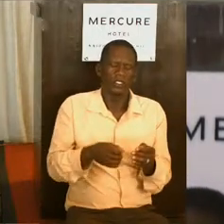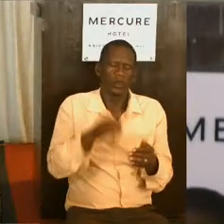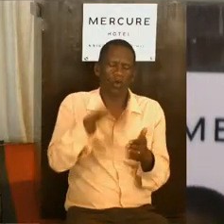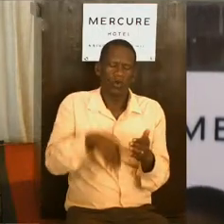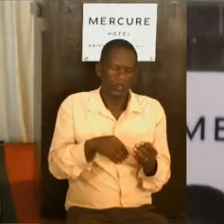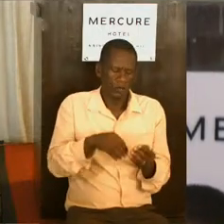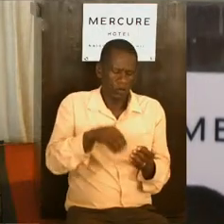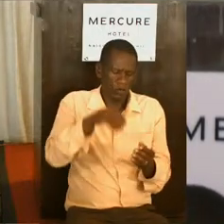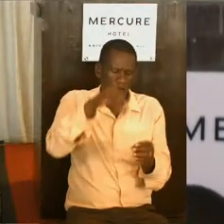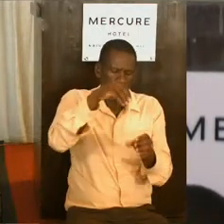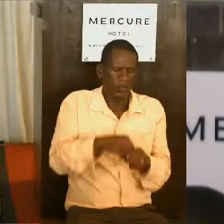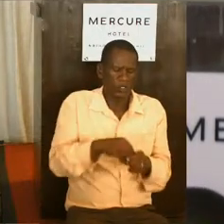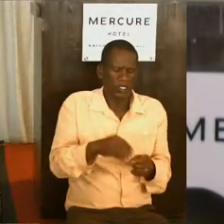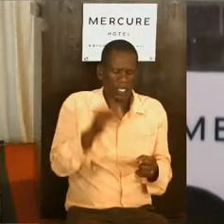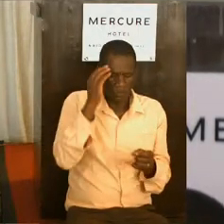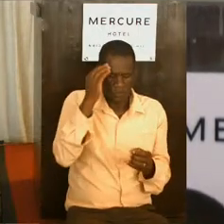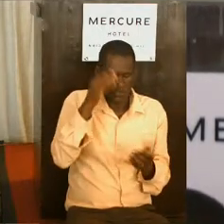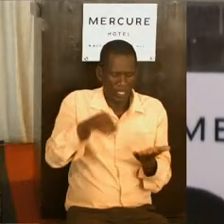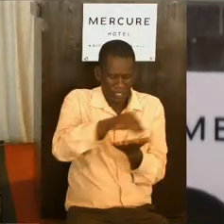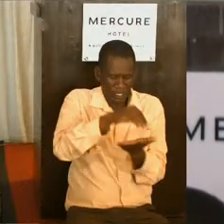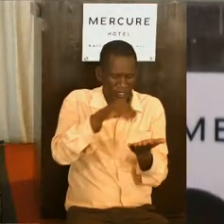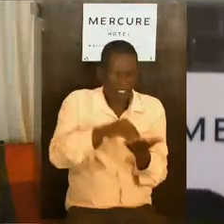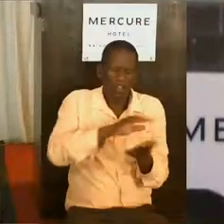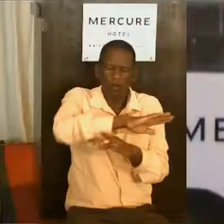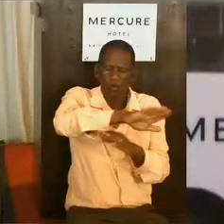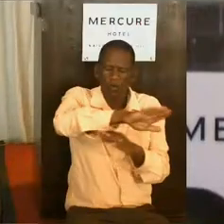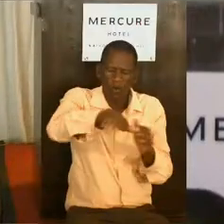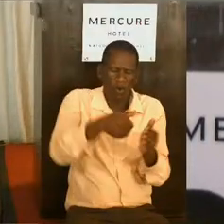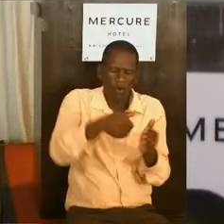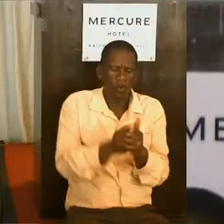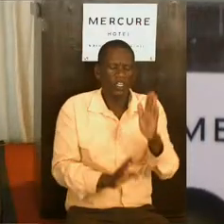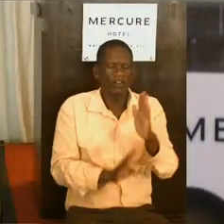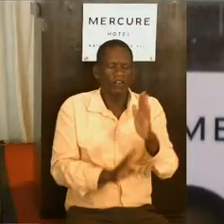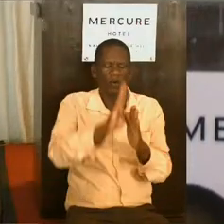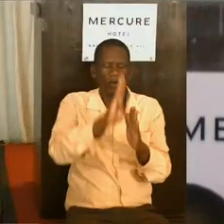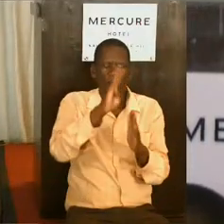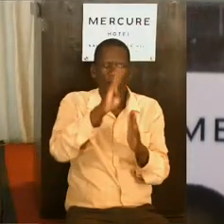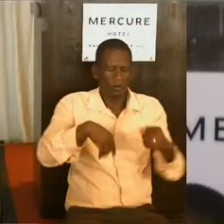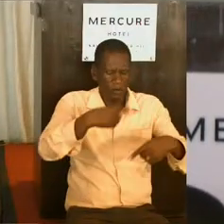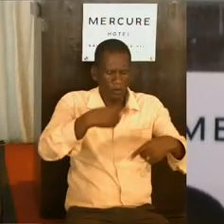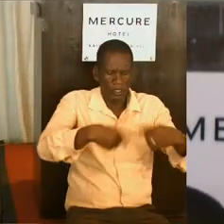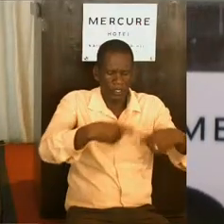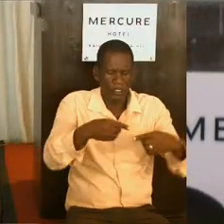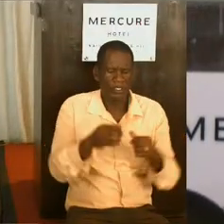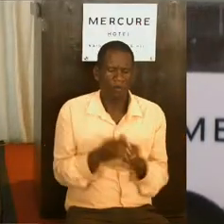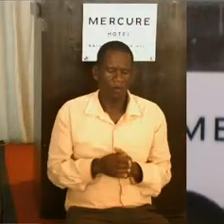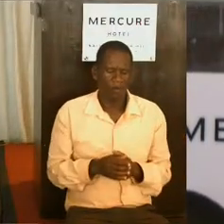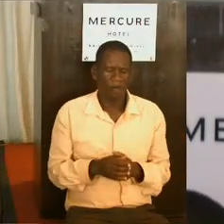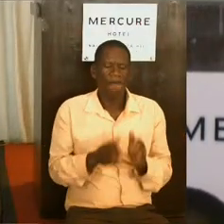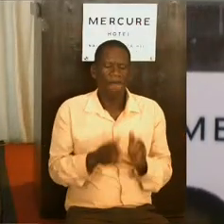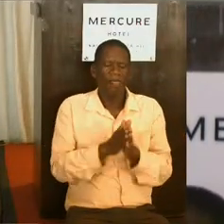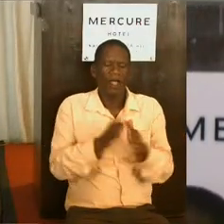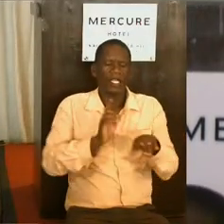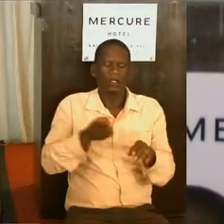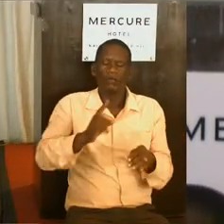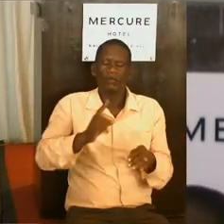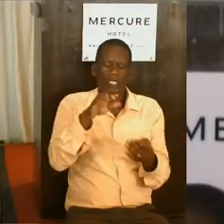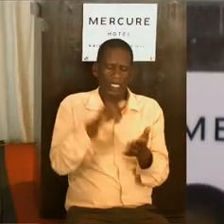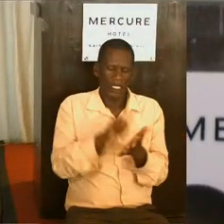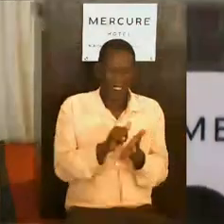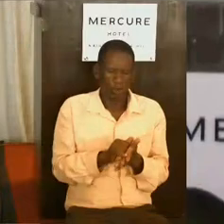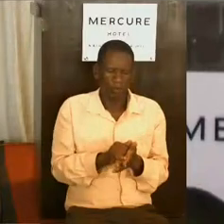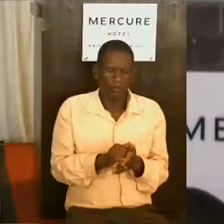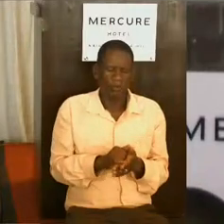education at the center of all development processes and when we say so